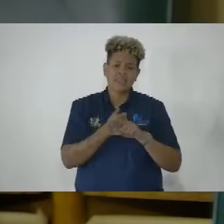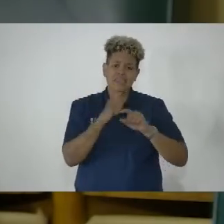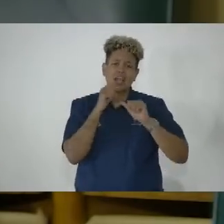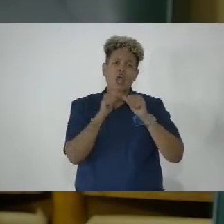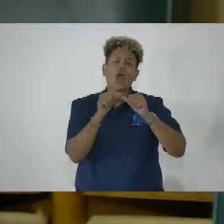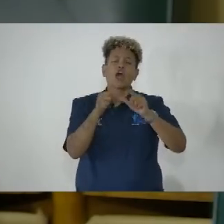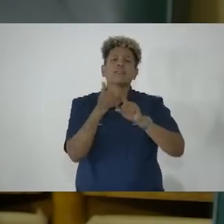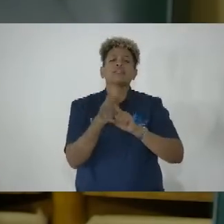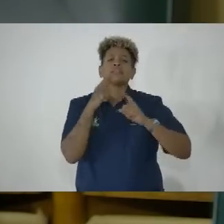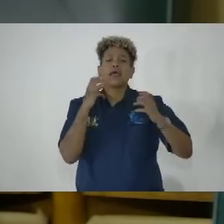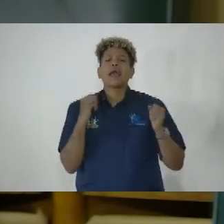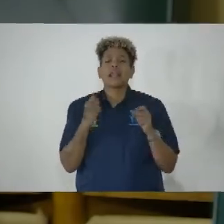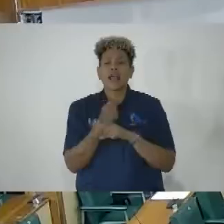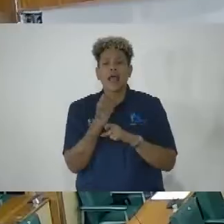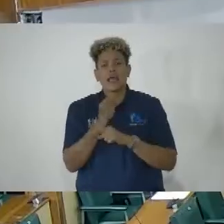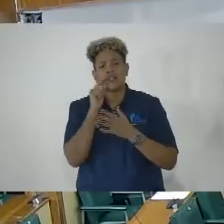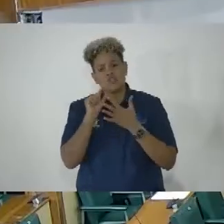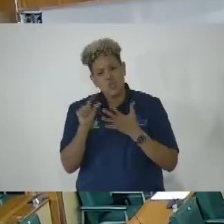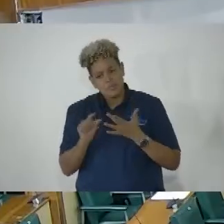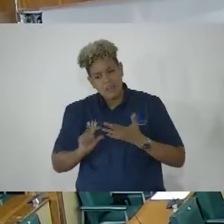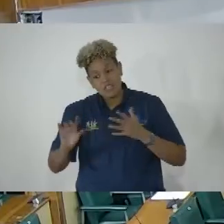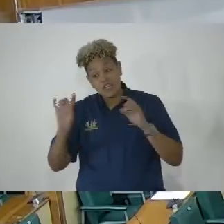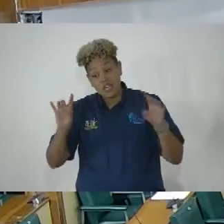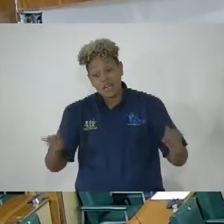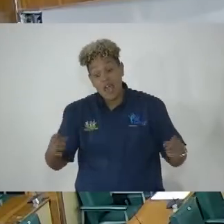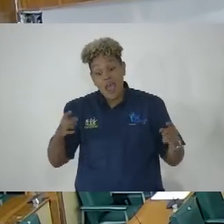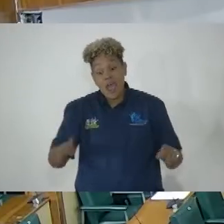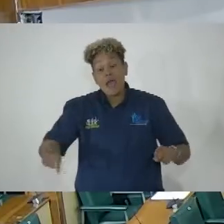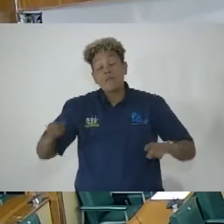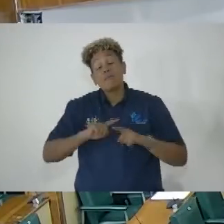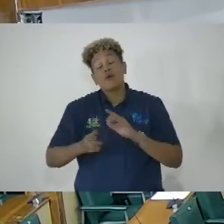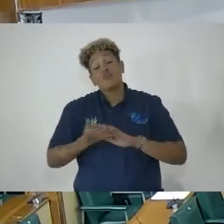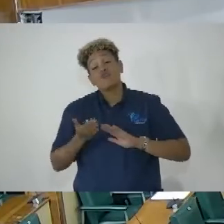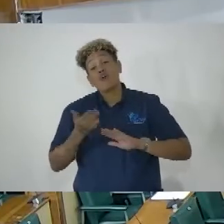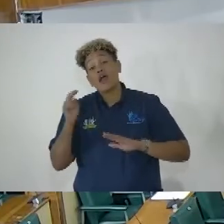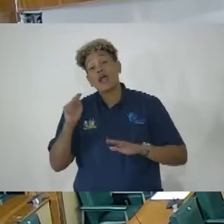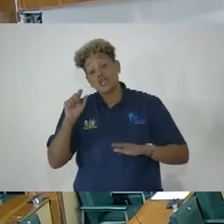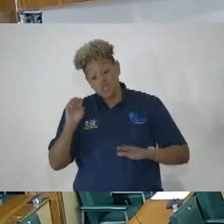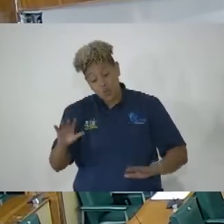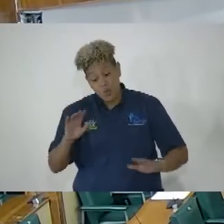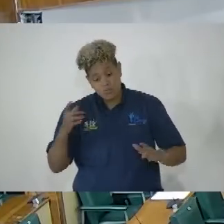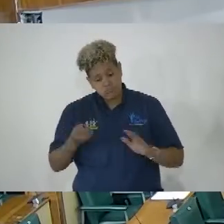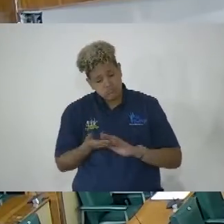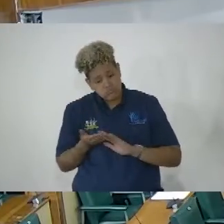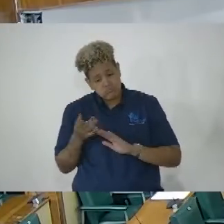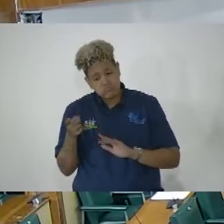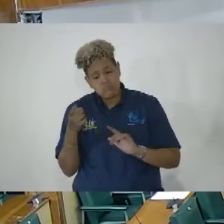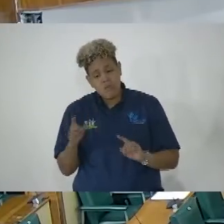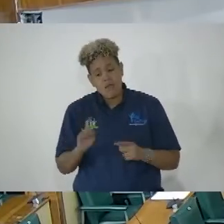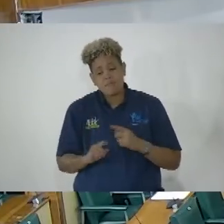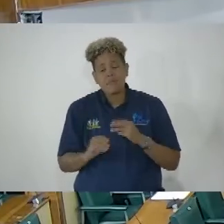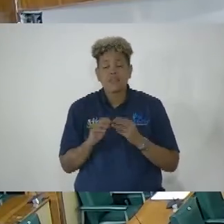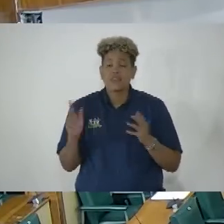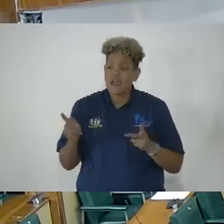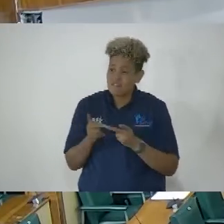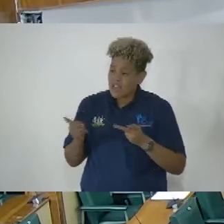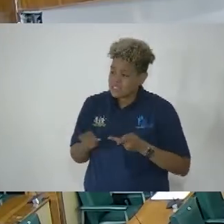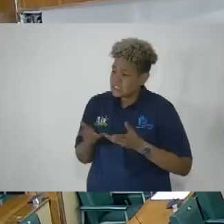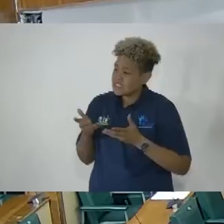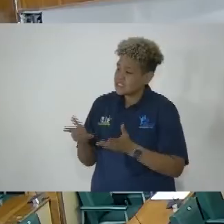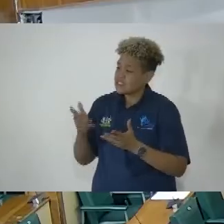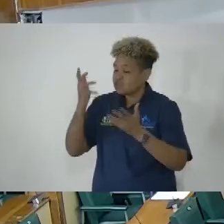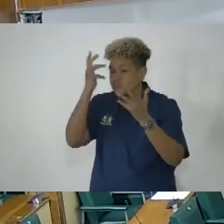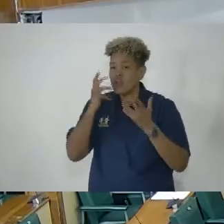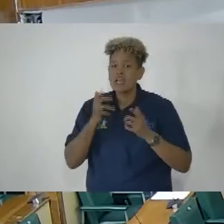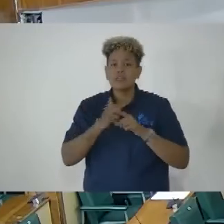to get an annual subvention, but it is run by an NGO, and Mr. President, their facilities regrettably